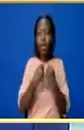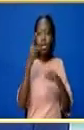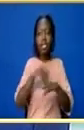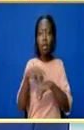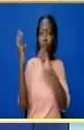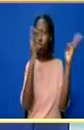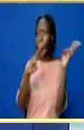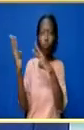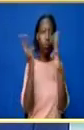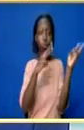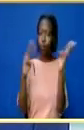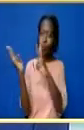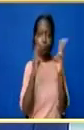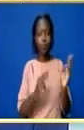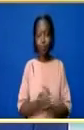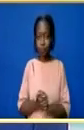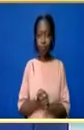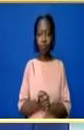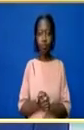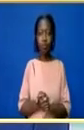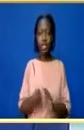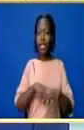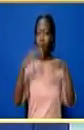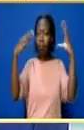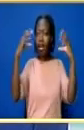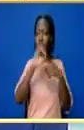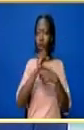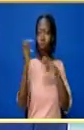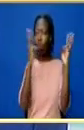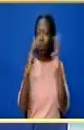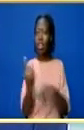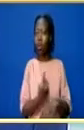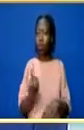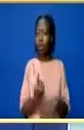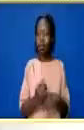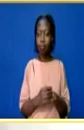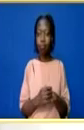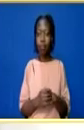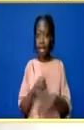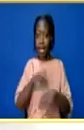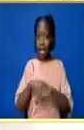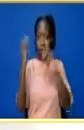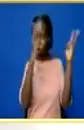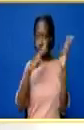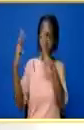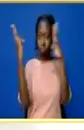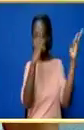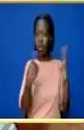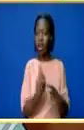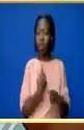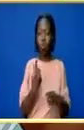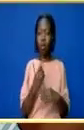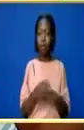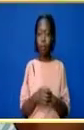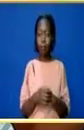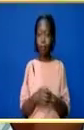blows? When it's raining or just when the wind blows? When the wind is blowing. Just wind. Well, it can carry off